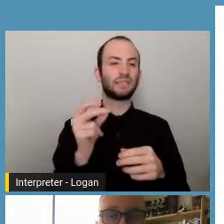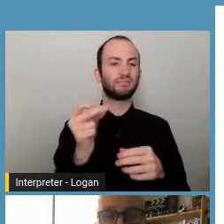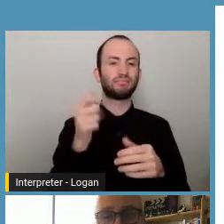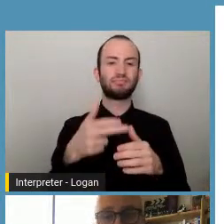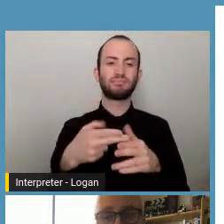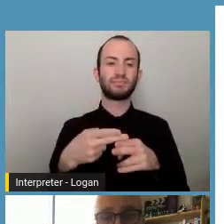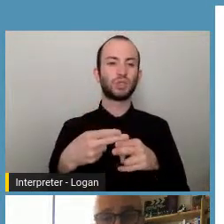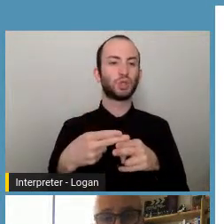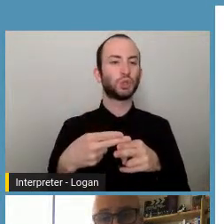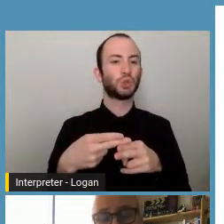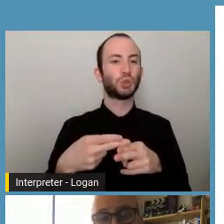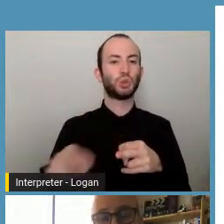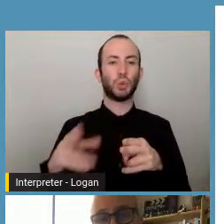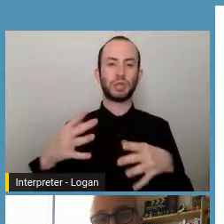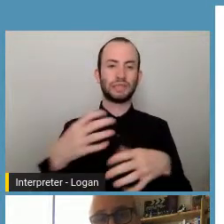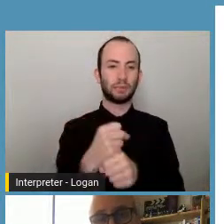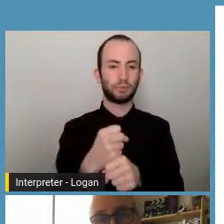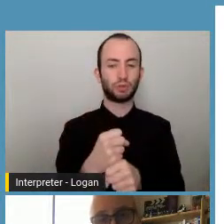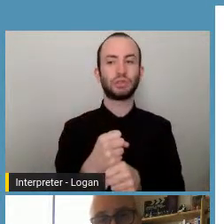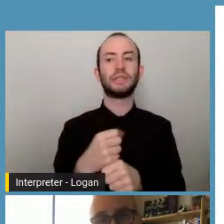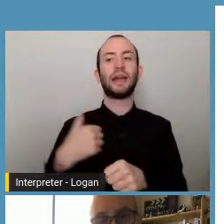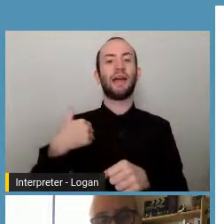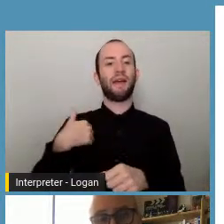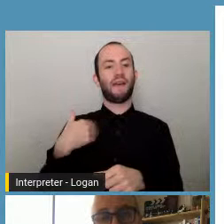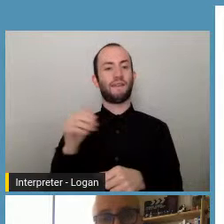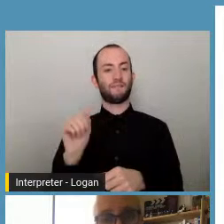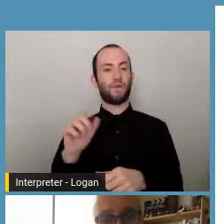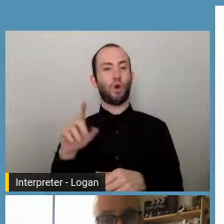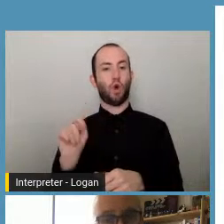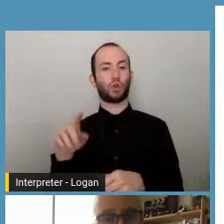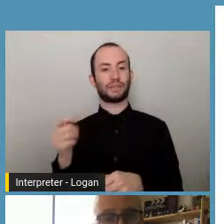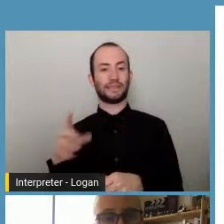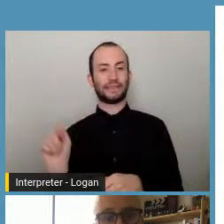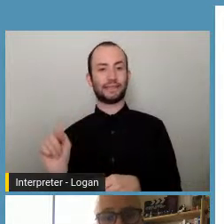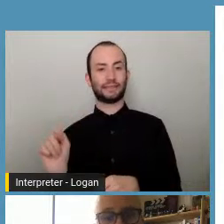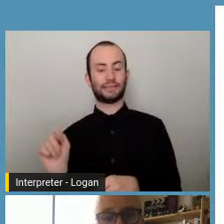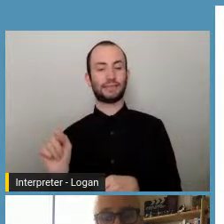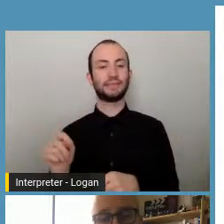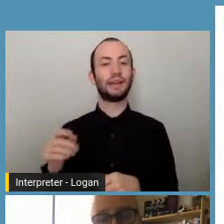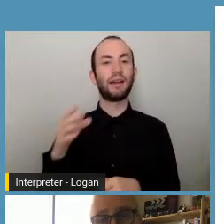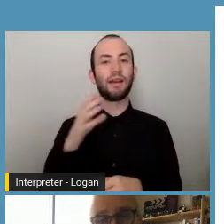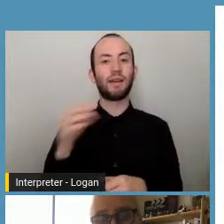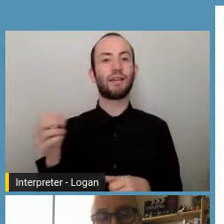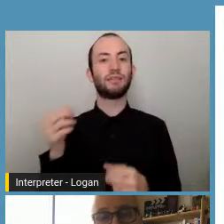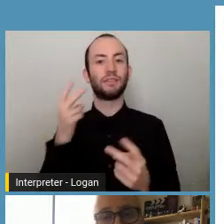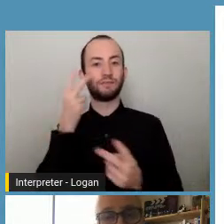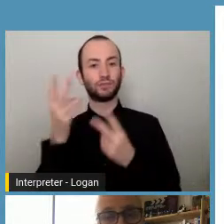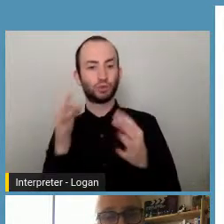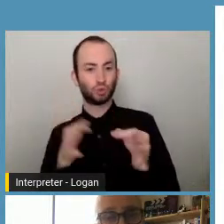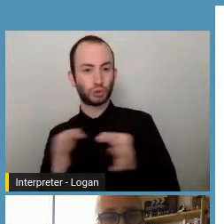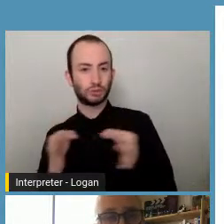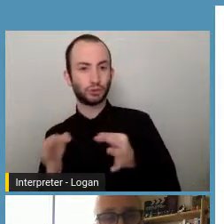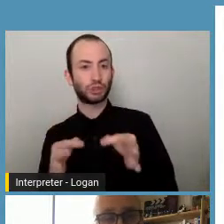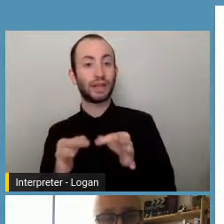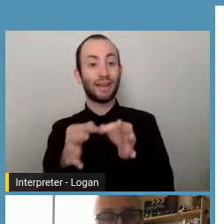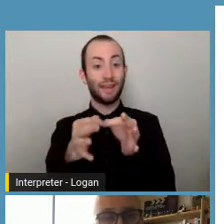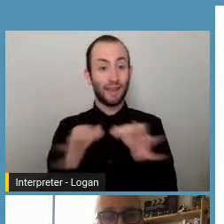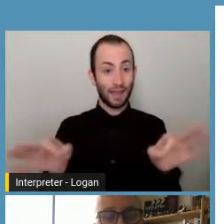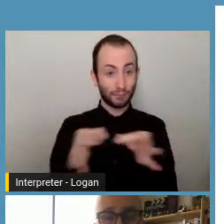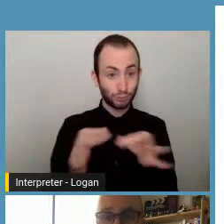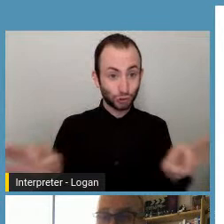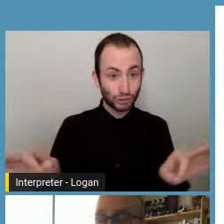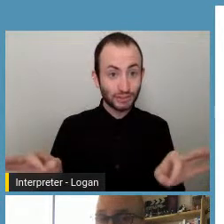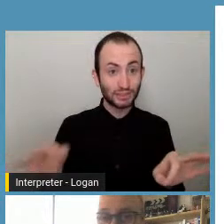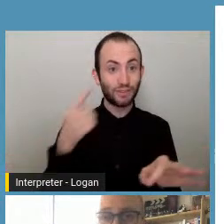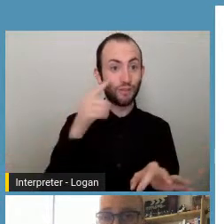have alt text and visual descriptions filled out for anything that's graphic or image based. Let's ensure that we have captions for audio and